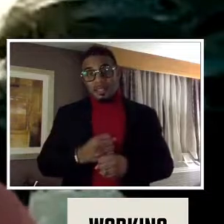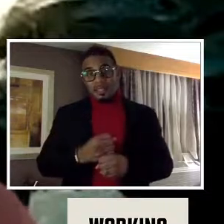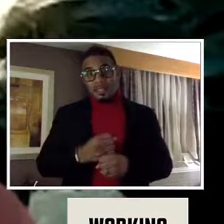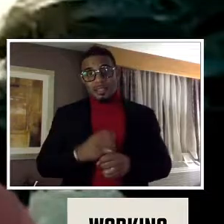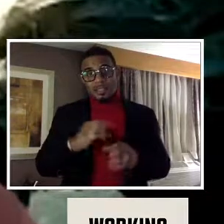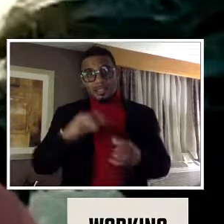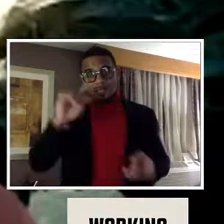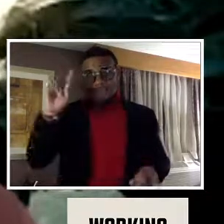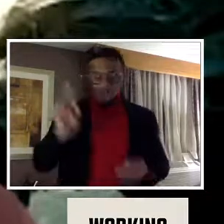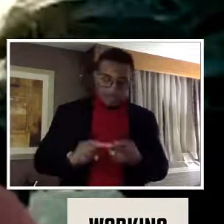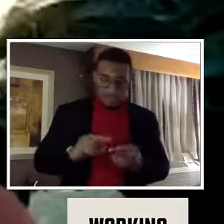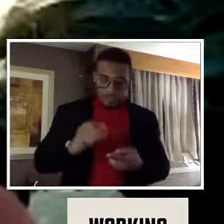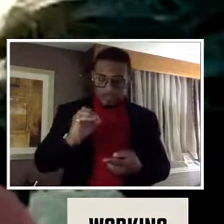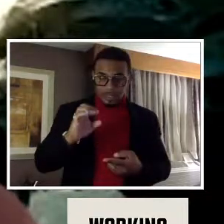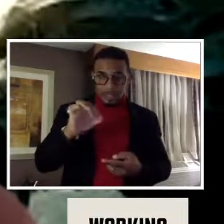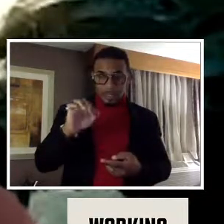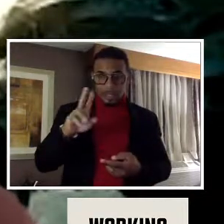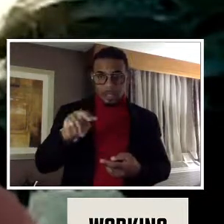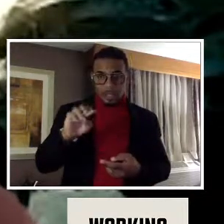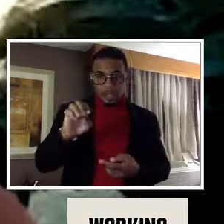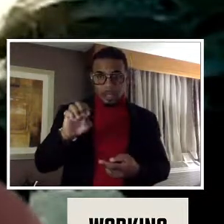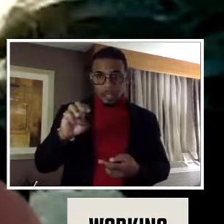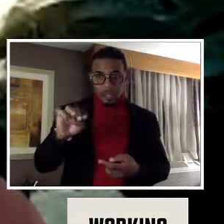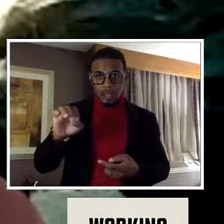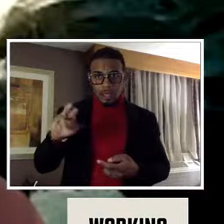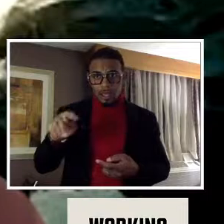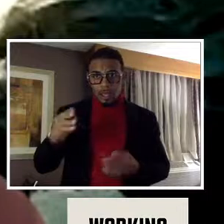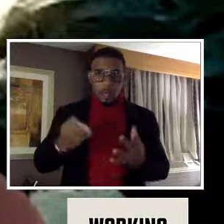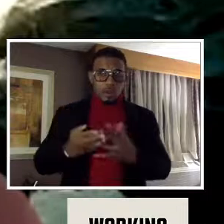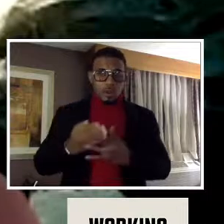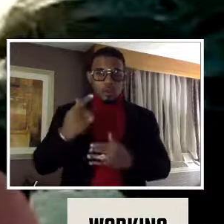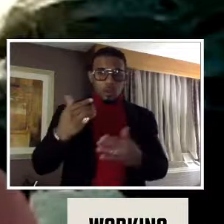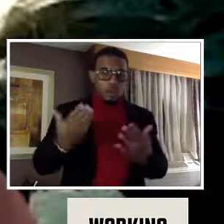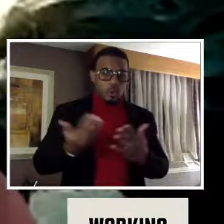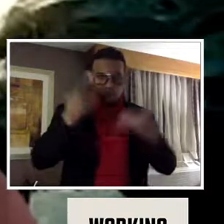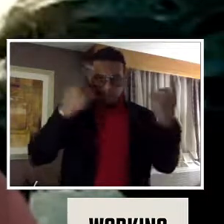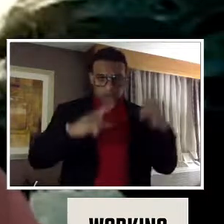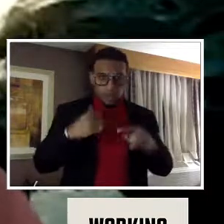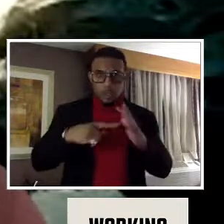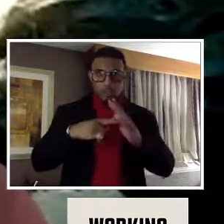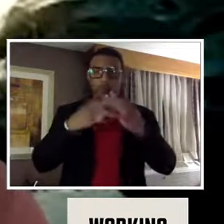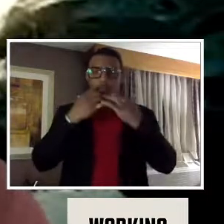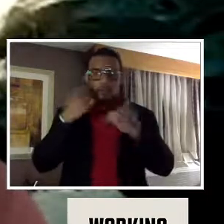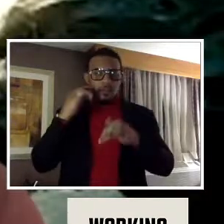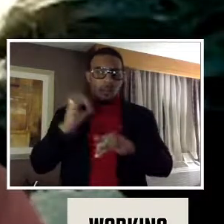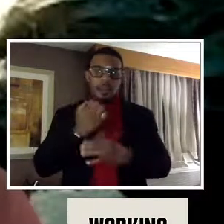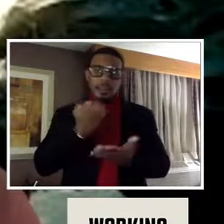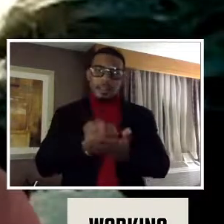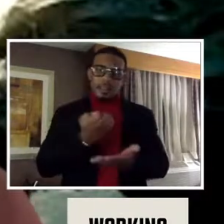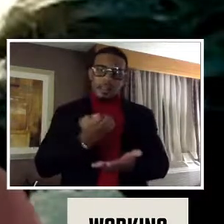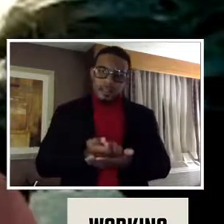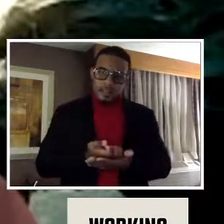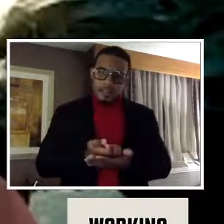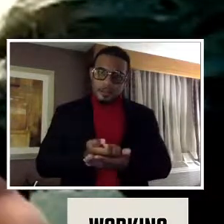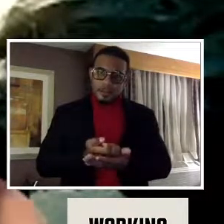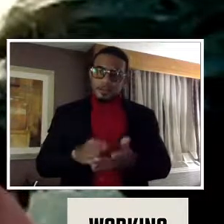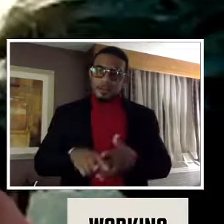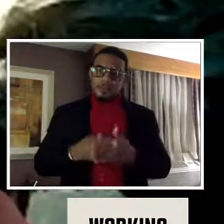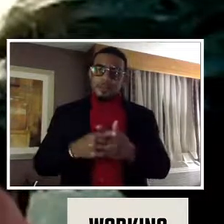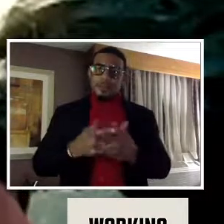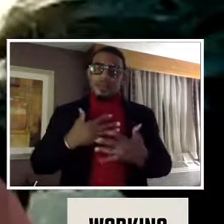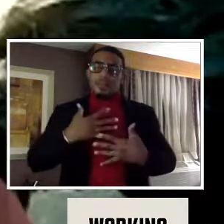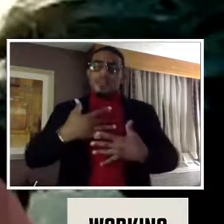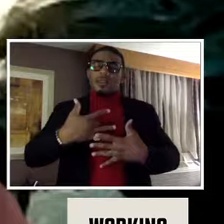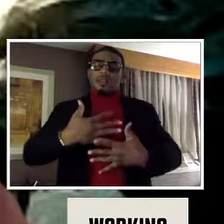net zero carbon emissions through a Green New Deal, so we could show care for our economy and begin to